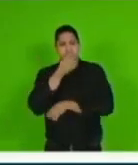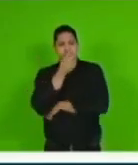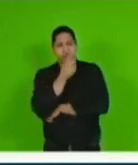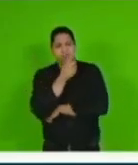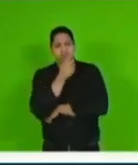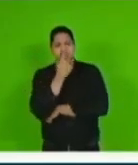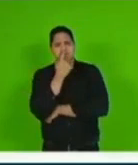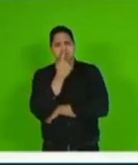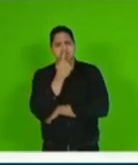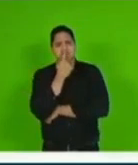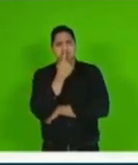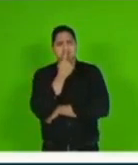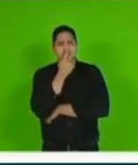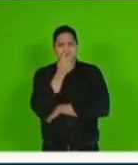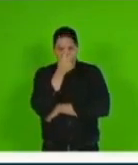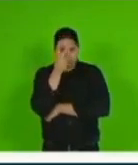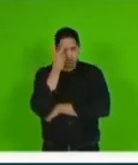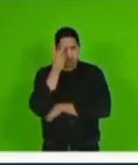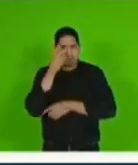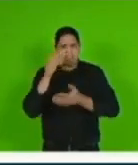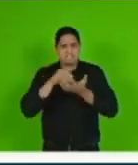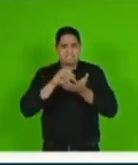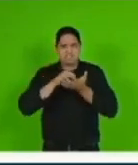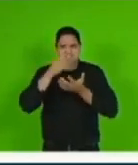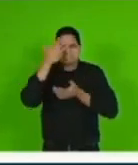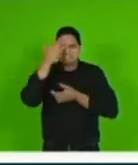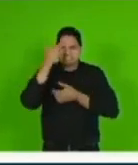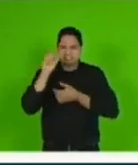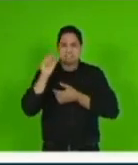says this in the verse,